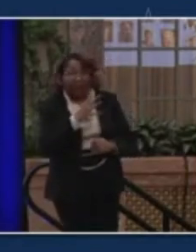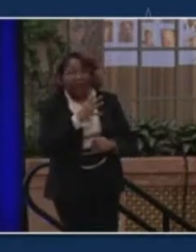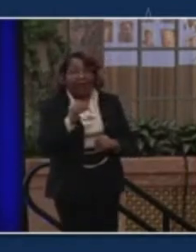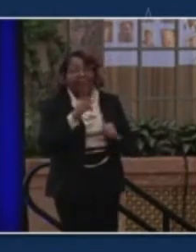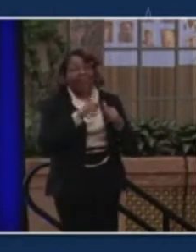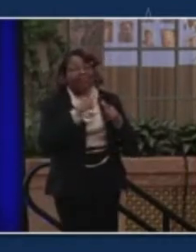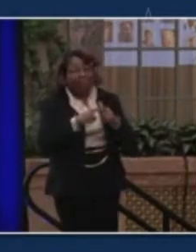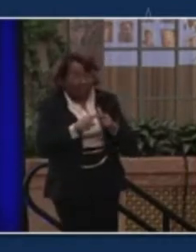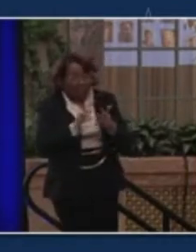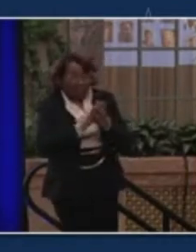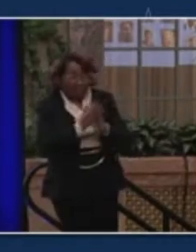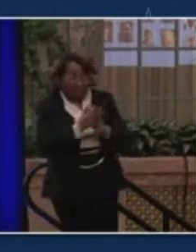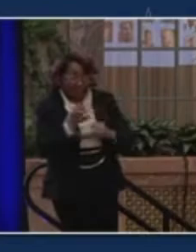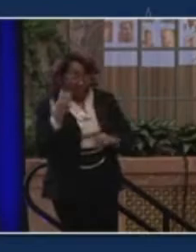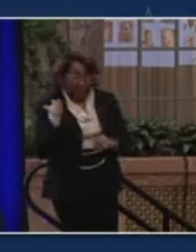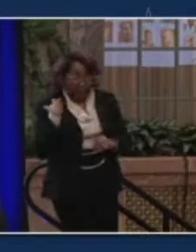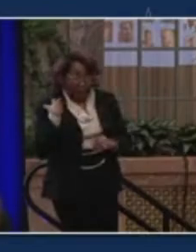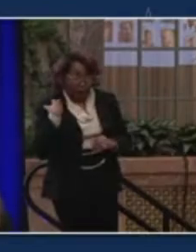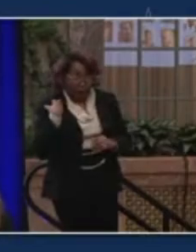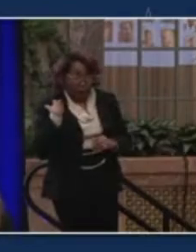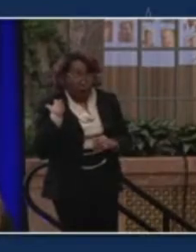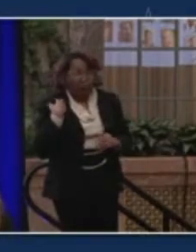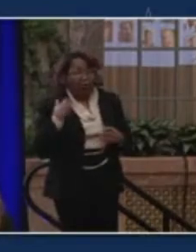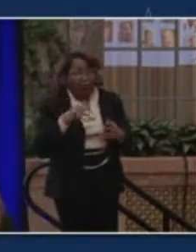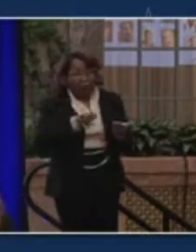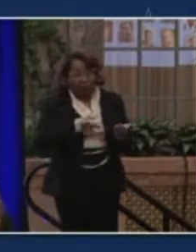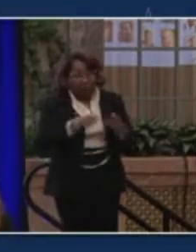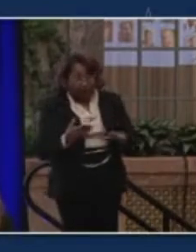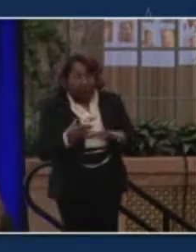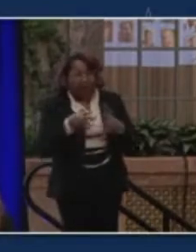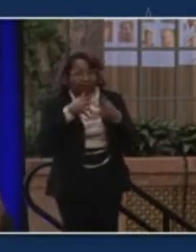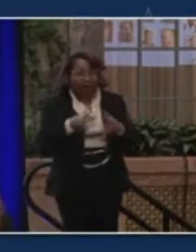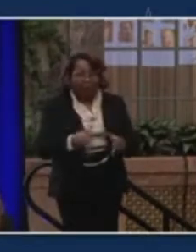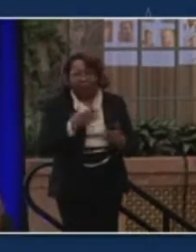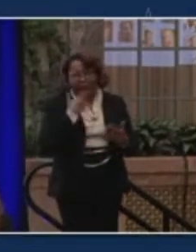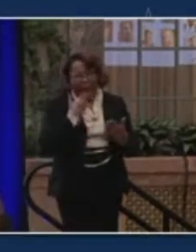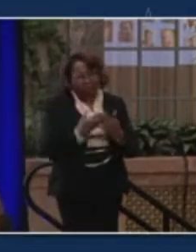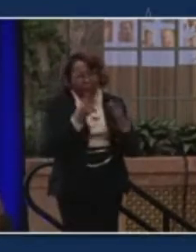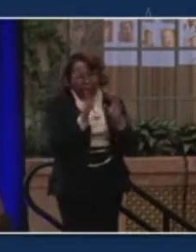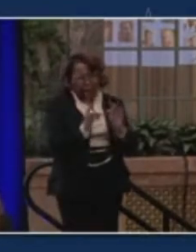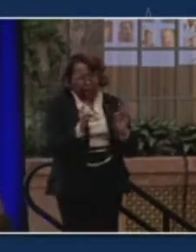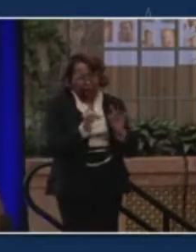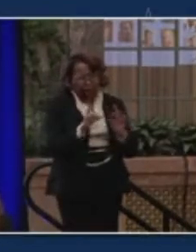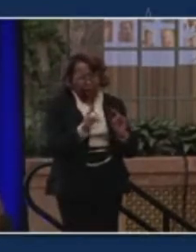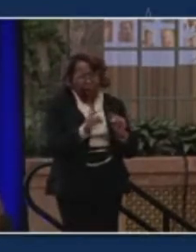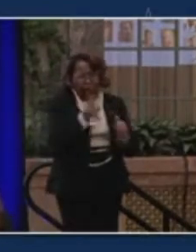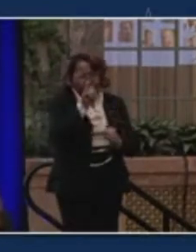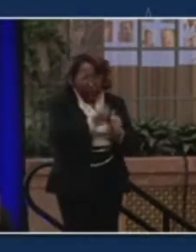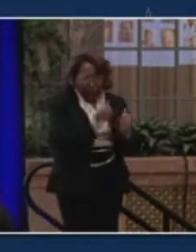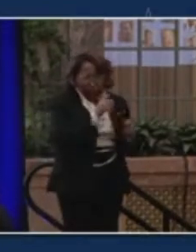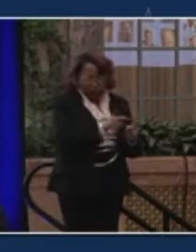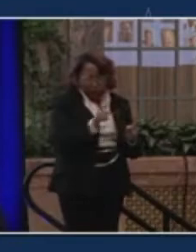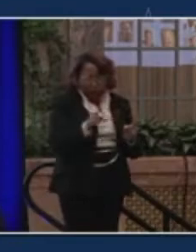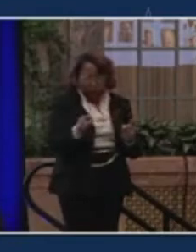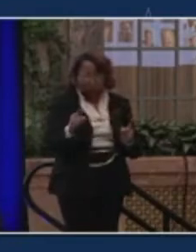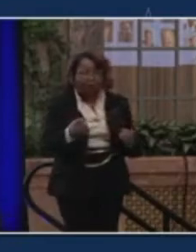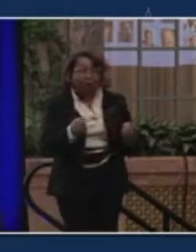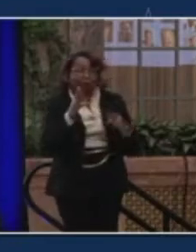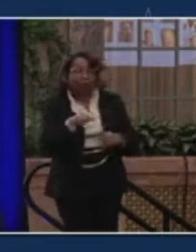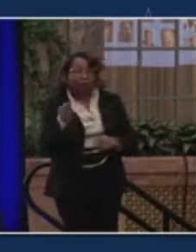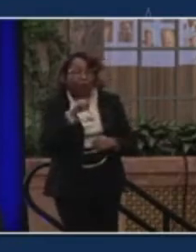mayor. And he left an indelible record at each of those places. Many of you don't know, but Harold